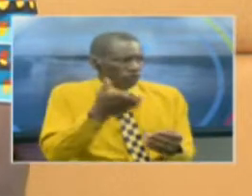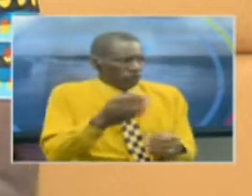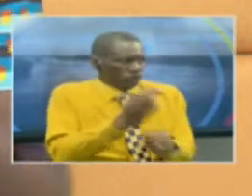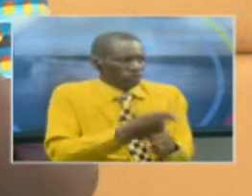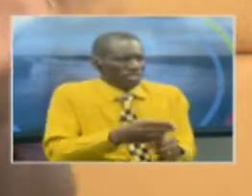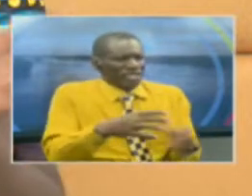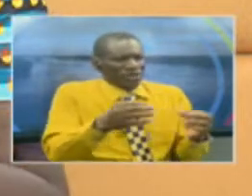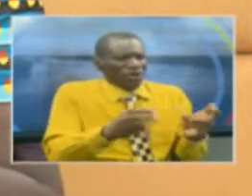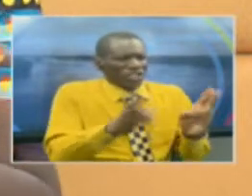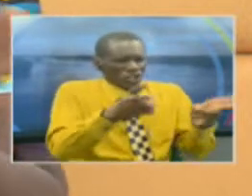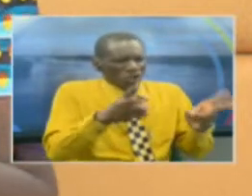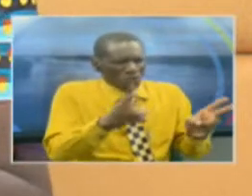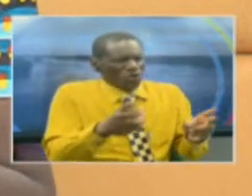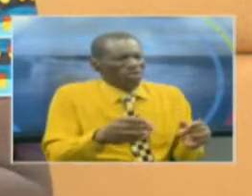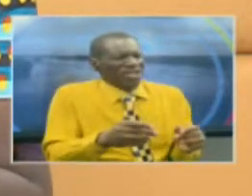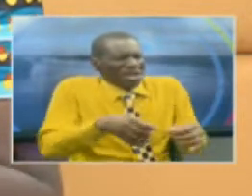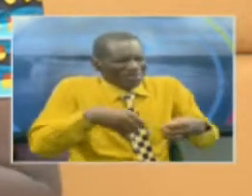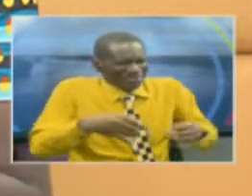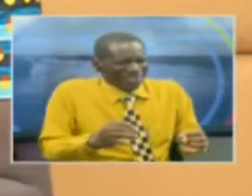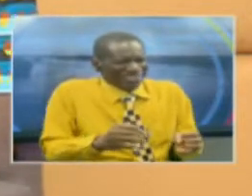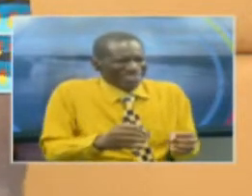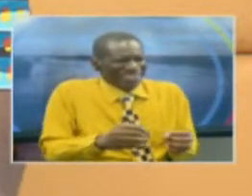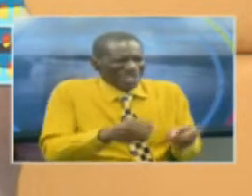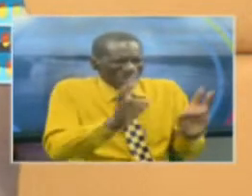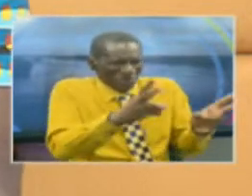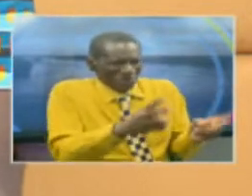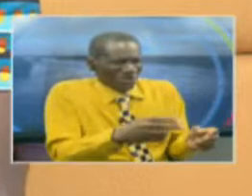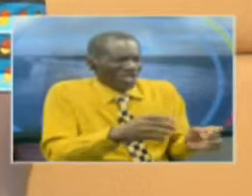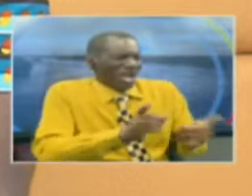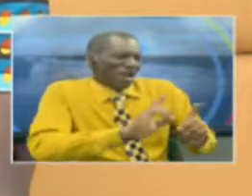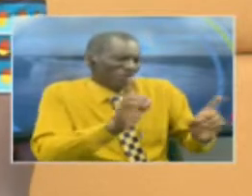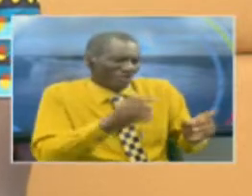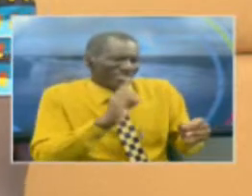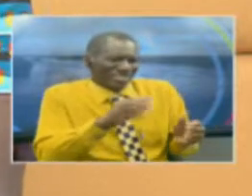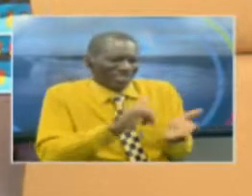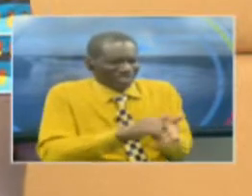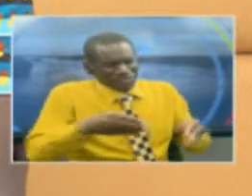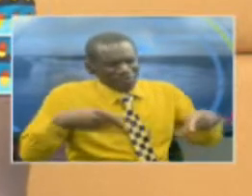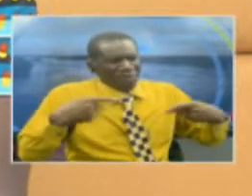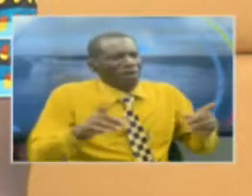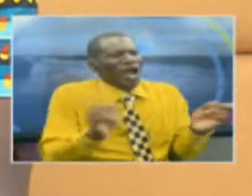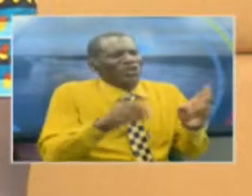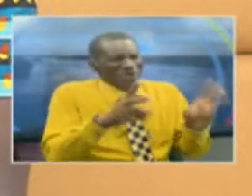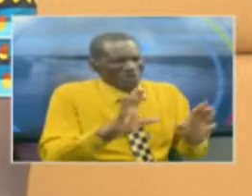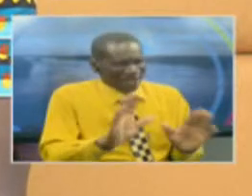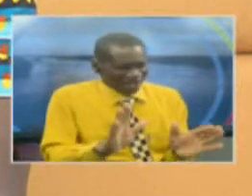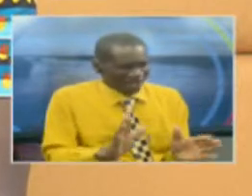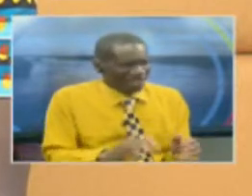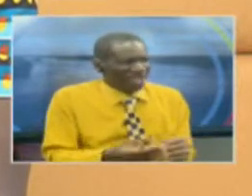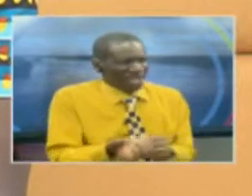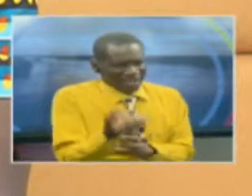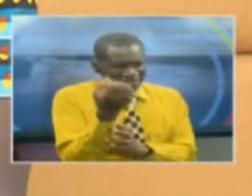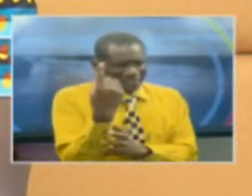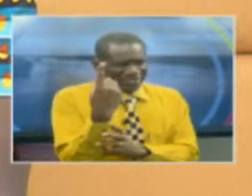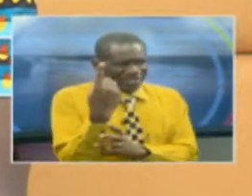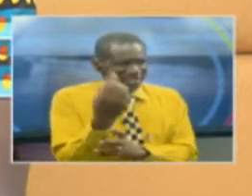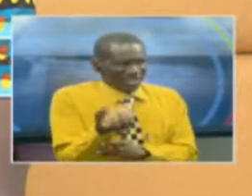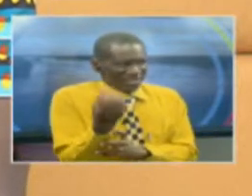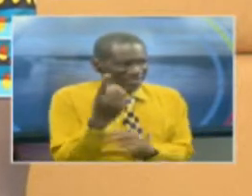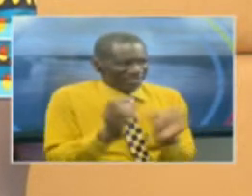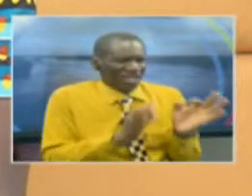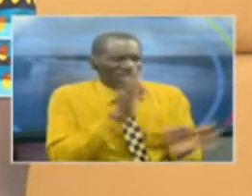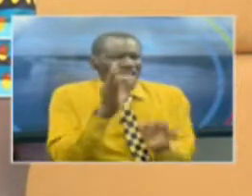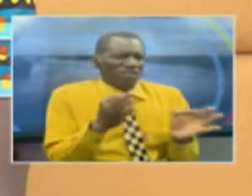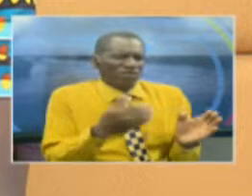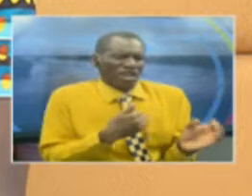normal. I'm trying to just differentiate, not that they are abnormal in any way. So, so just understand, if there are no